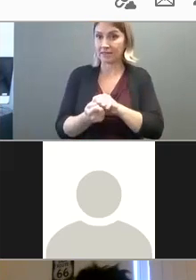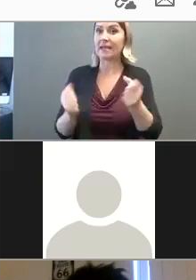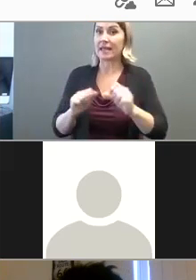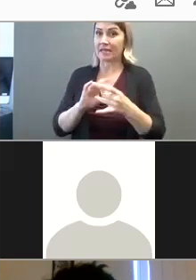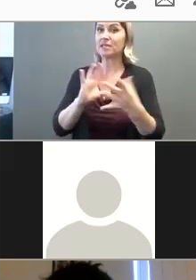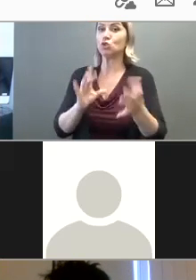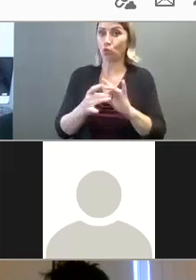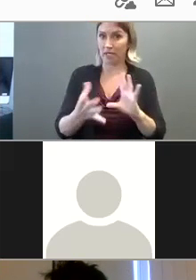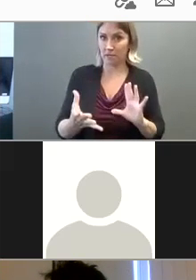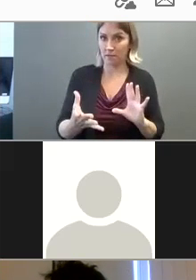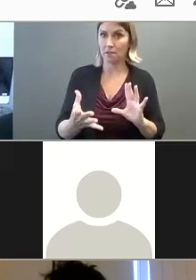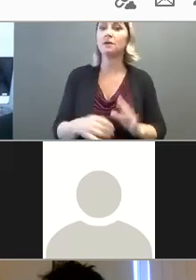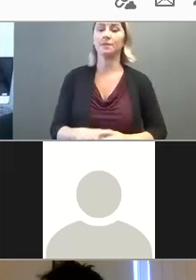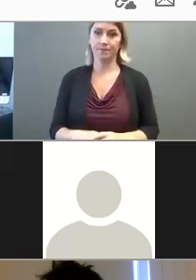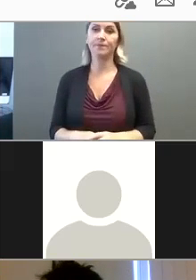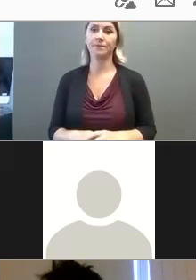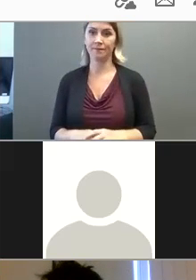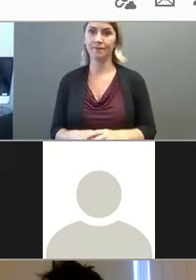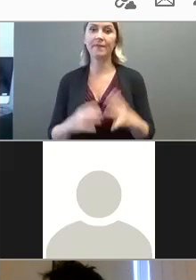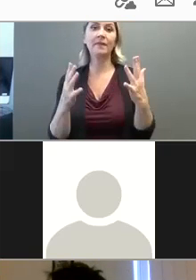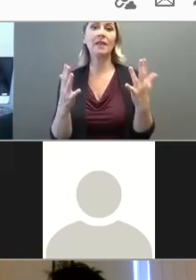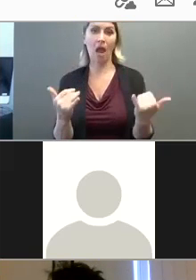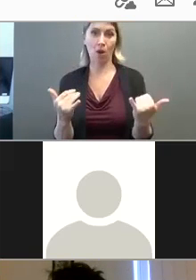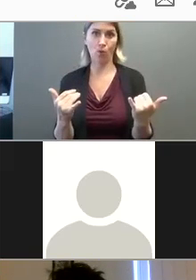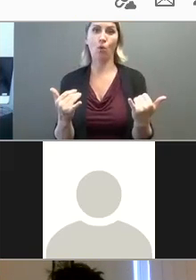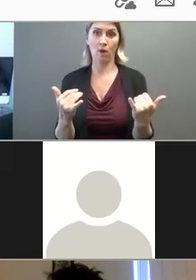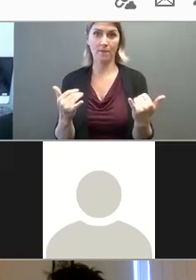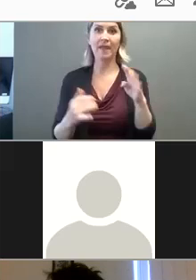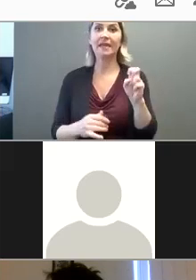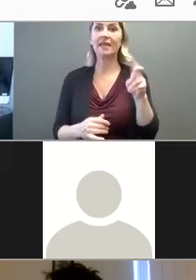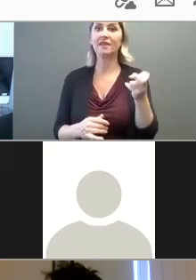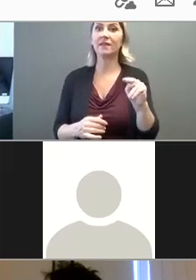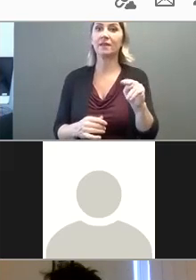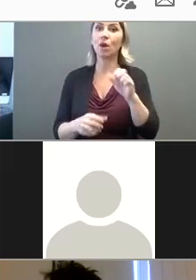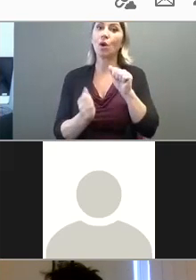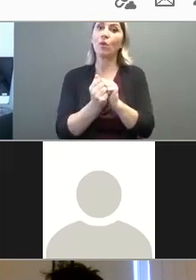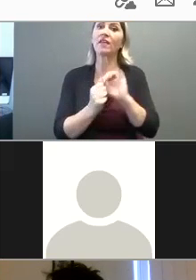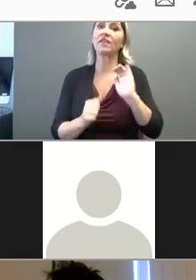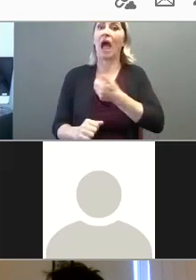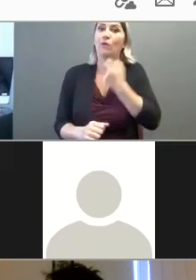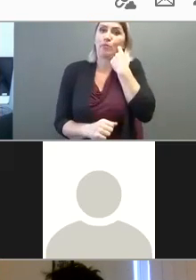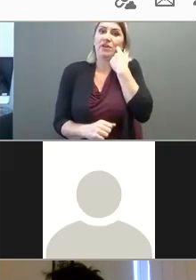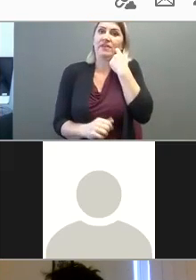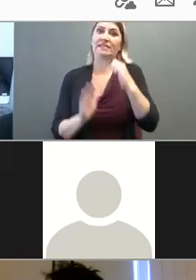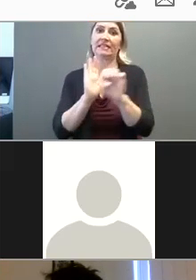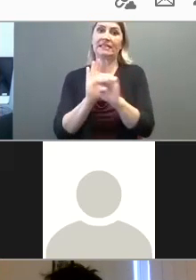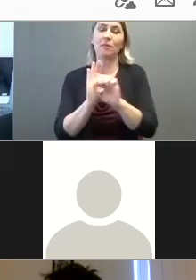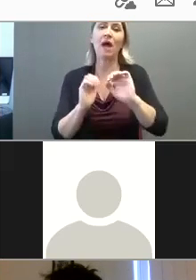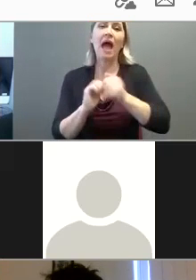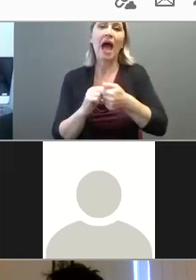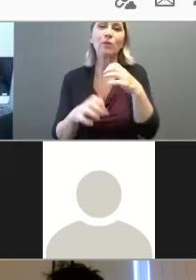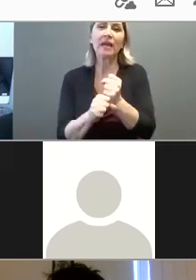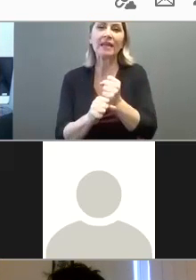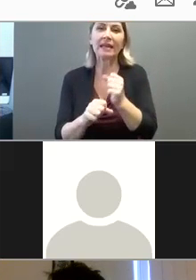and can be linked up later. Now, remember that in our previous examples, how did we sort of detect a